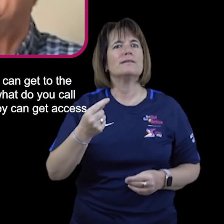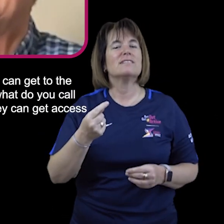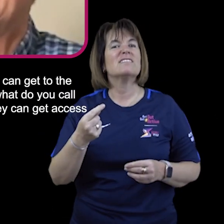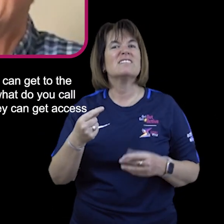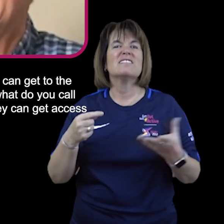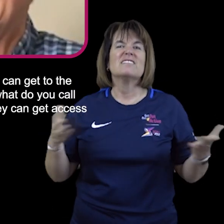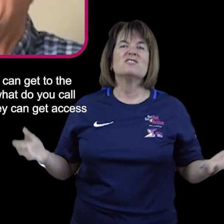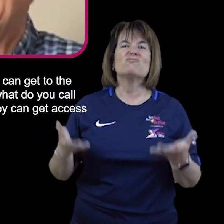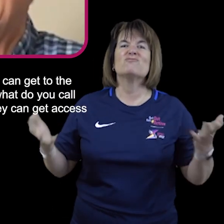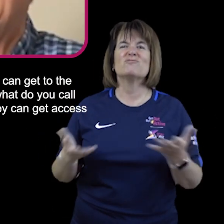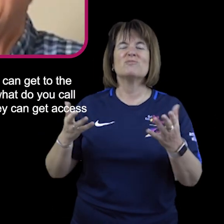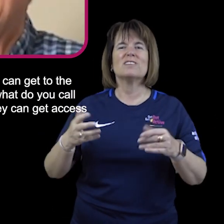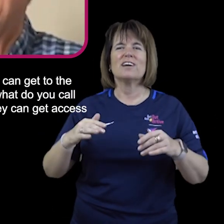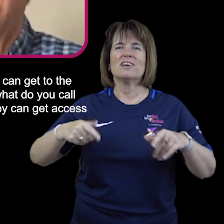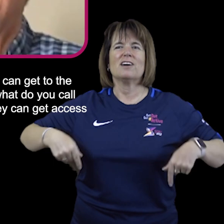So,